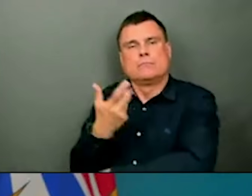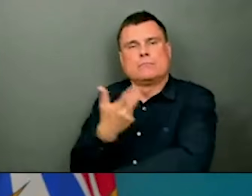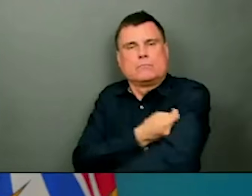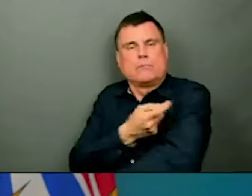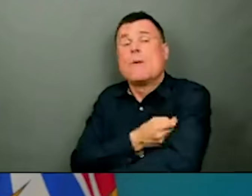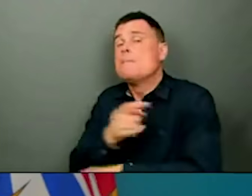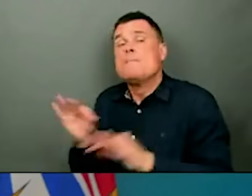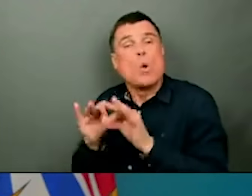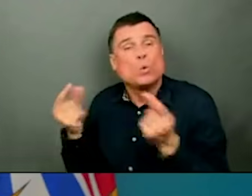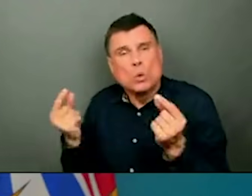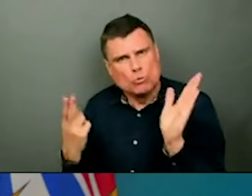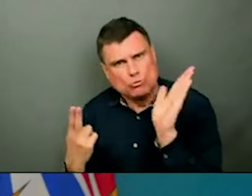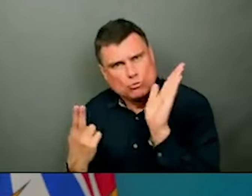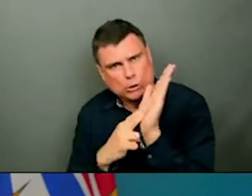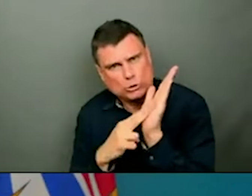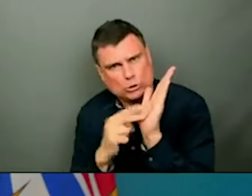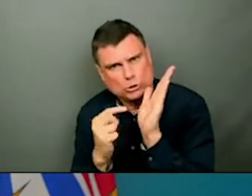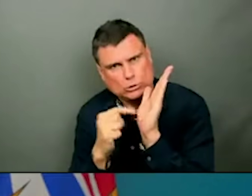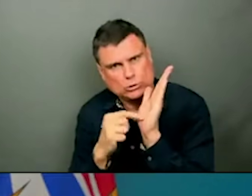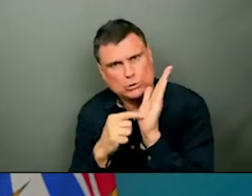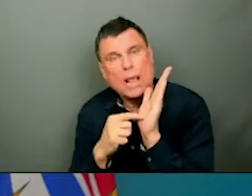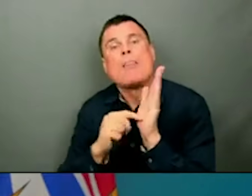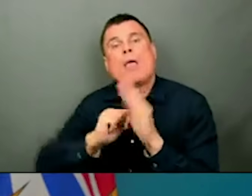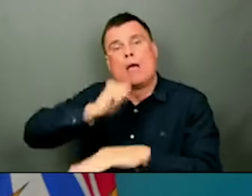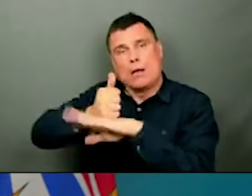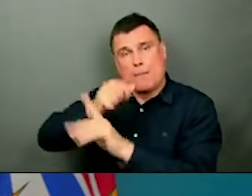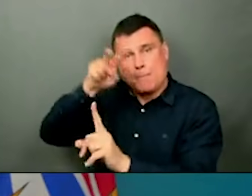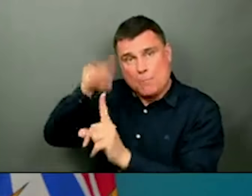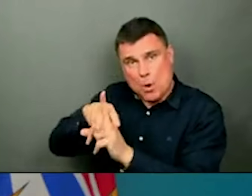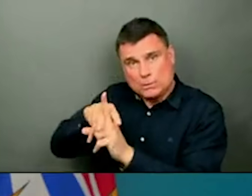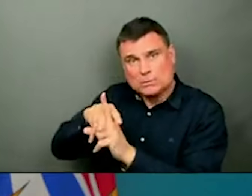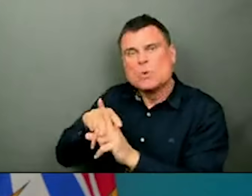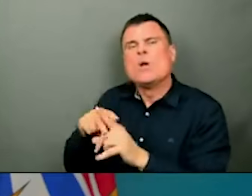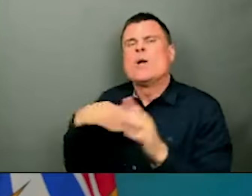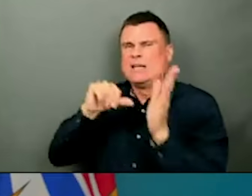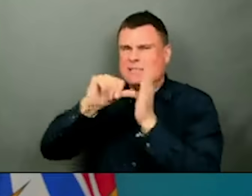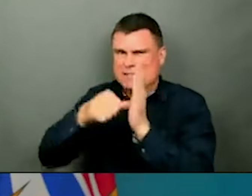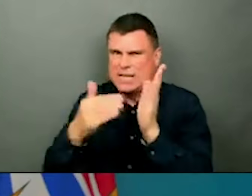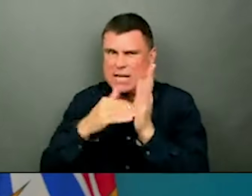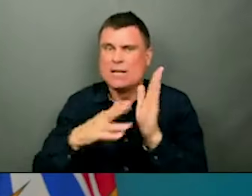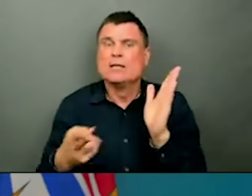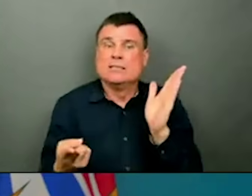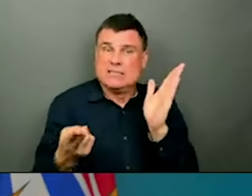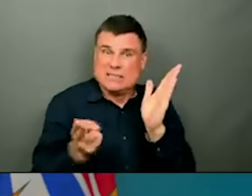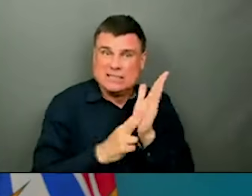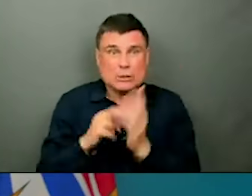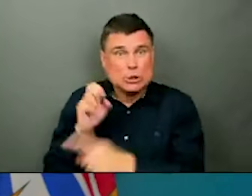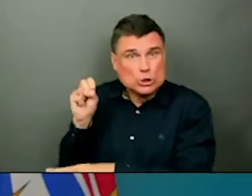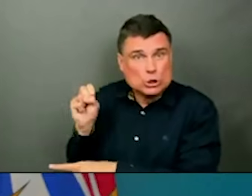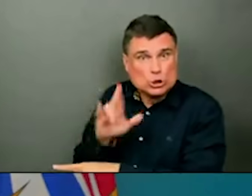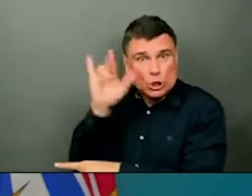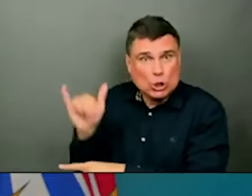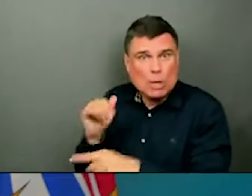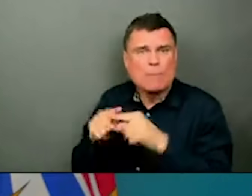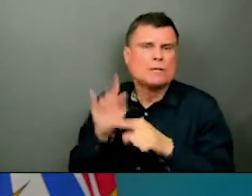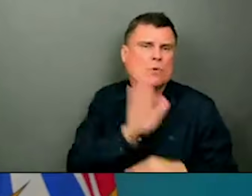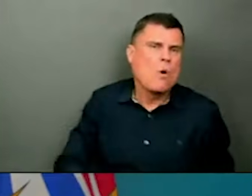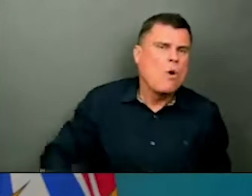when invited to book. And I really want to emphasize that in particular here in Surrey, but everywhere in BC, but in particular in